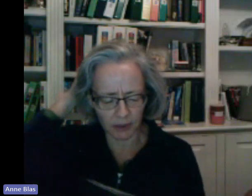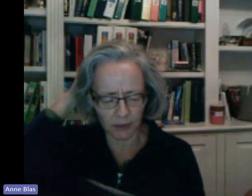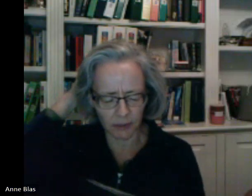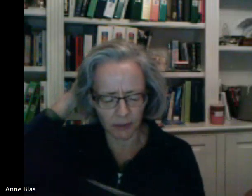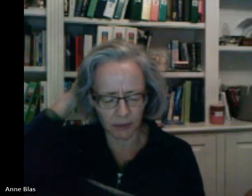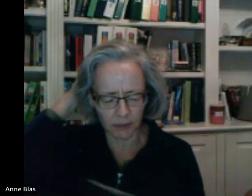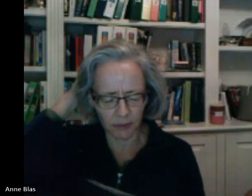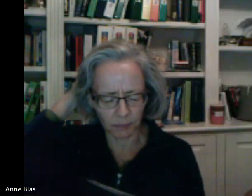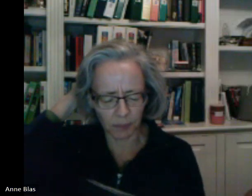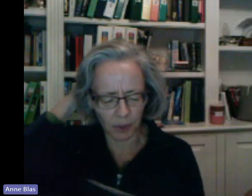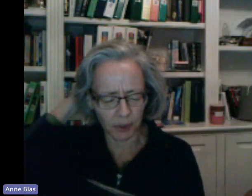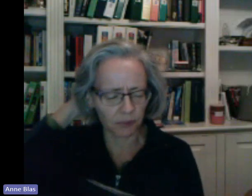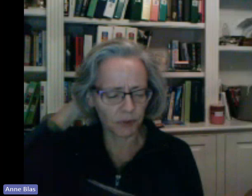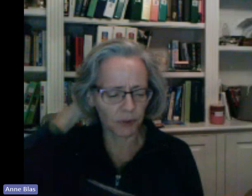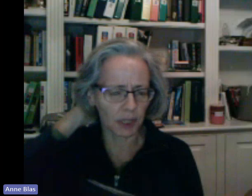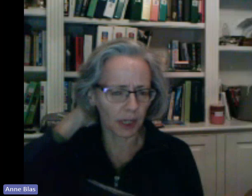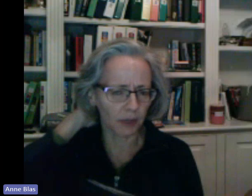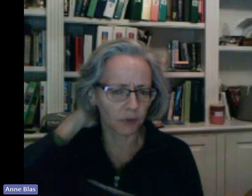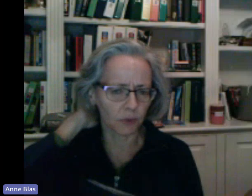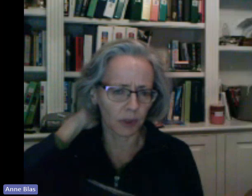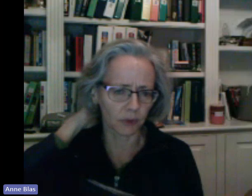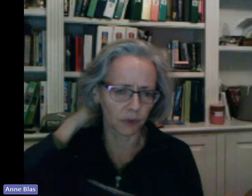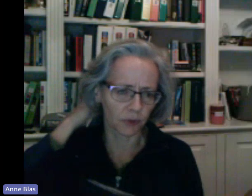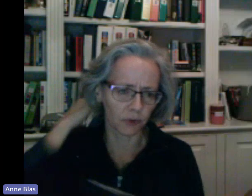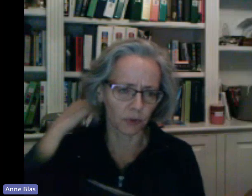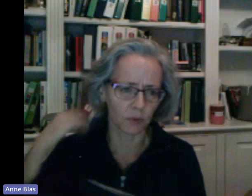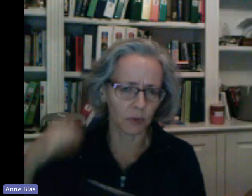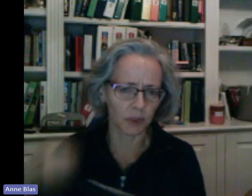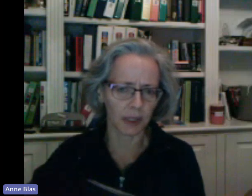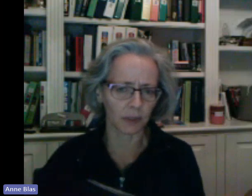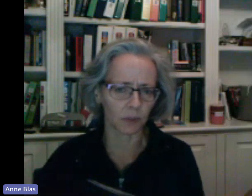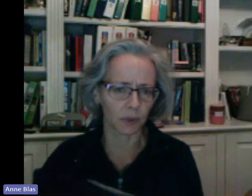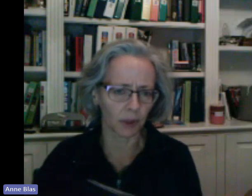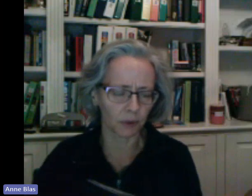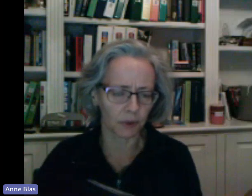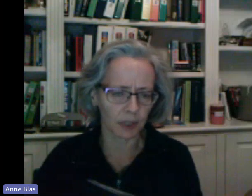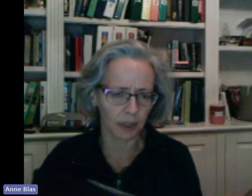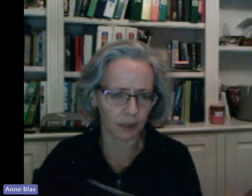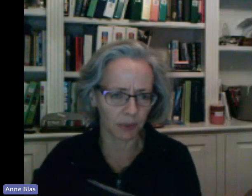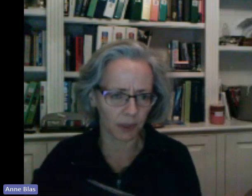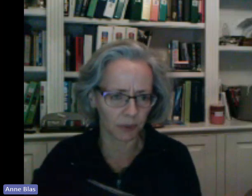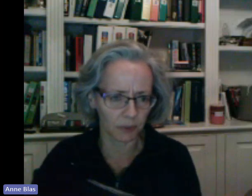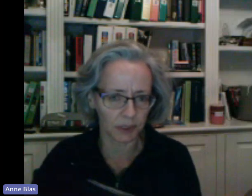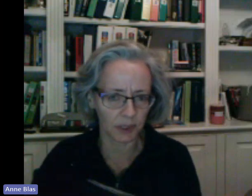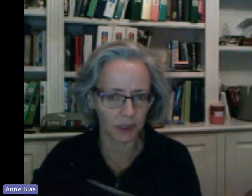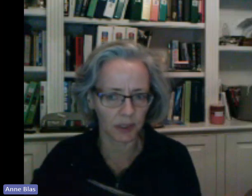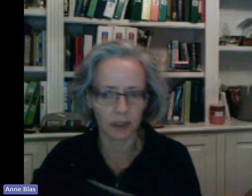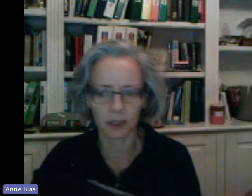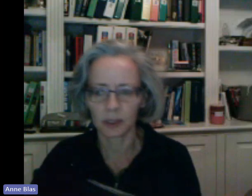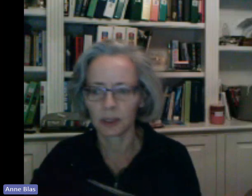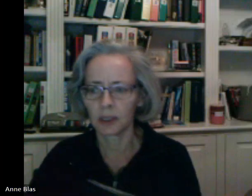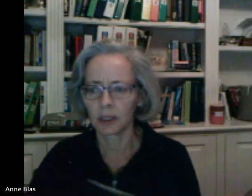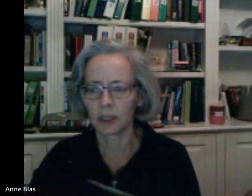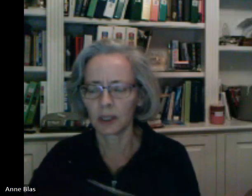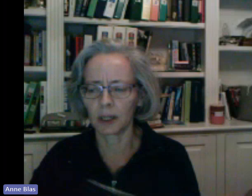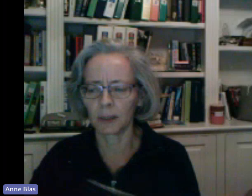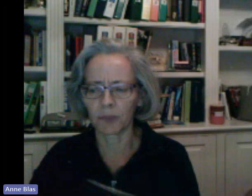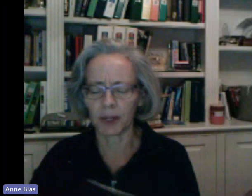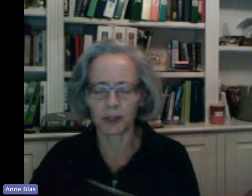that part of your task was to coordinate with other county priorities.